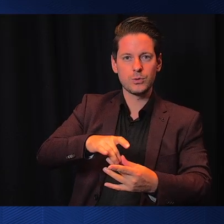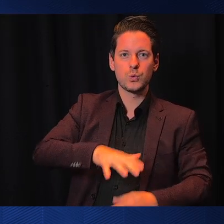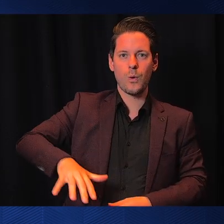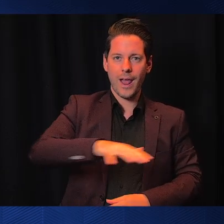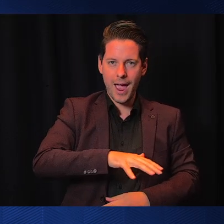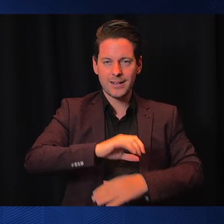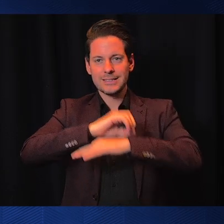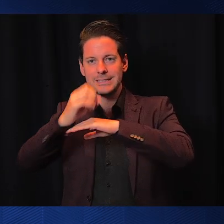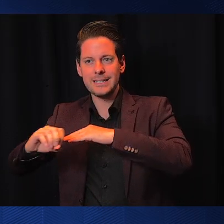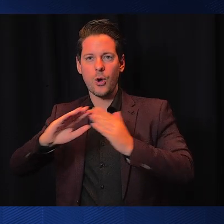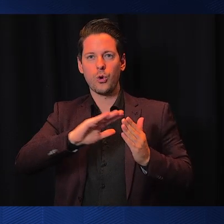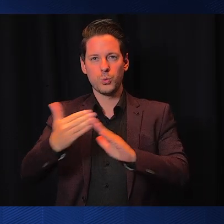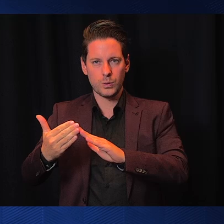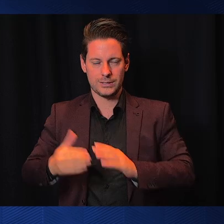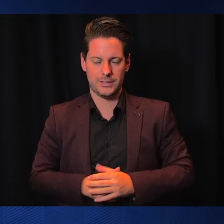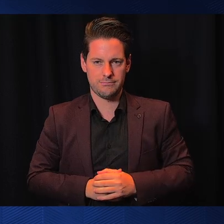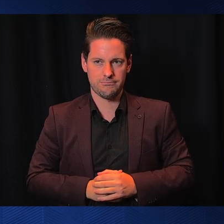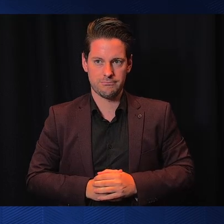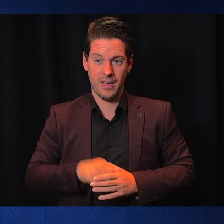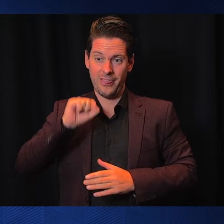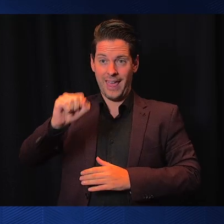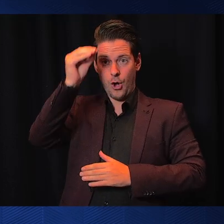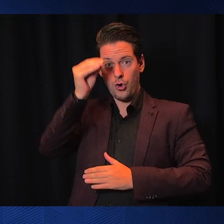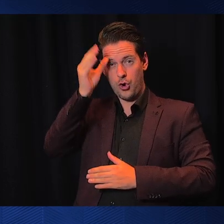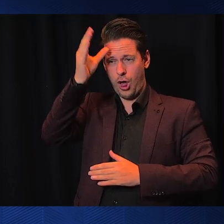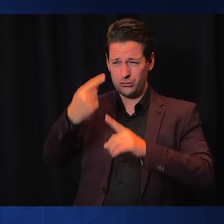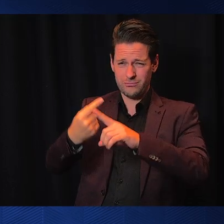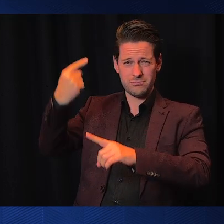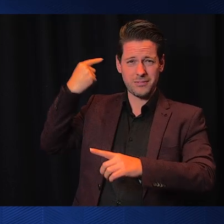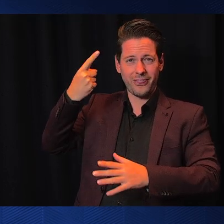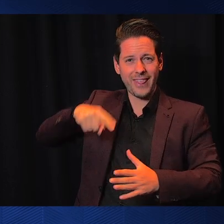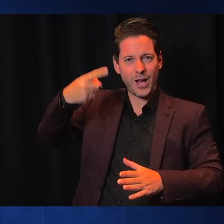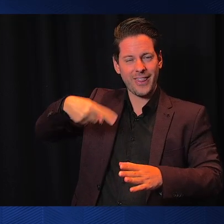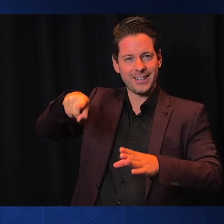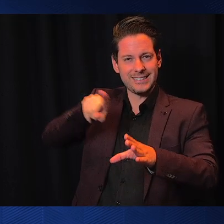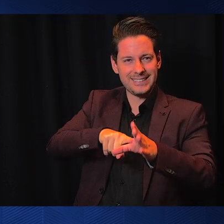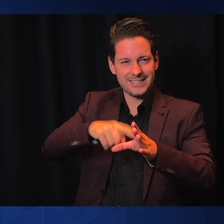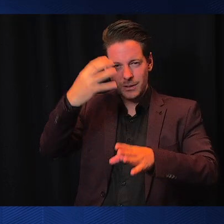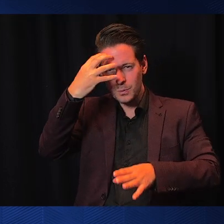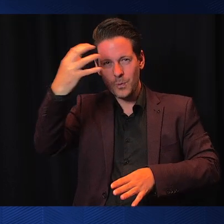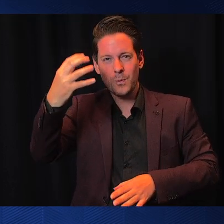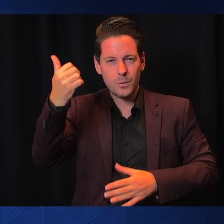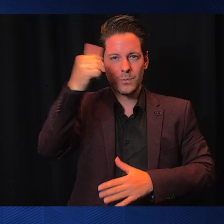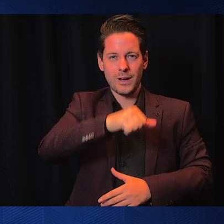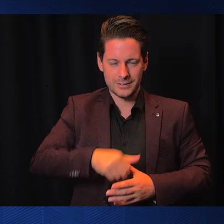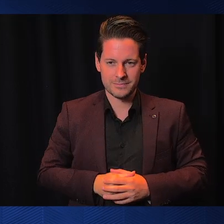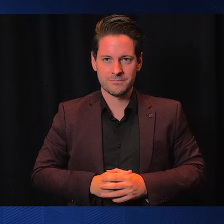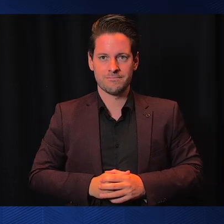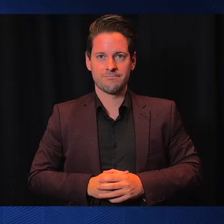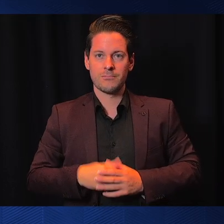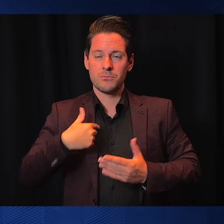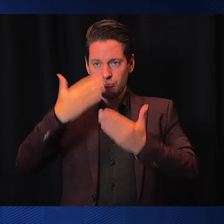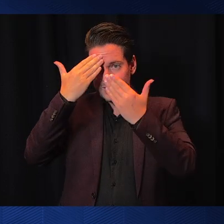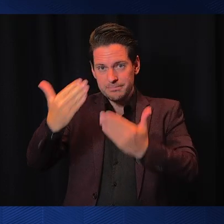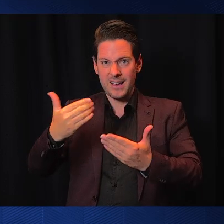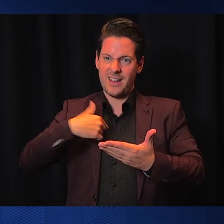sea, and community, and the traditional knowledge and thousands of years of experience and wisdom. We pay our respects and